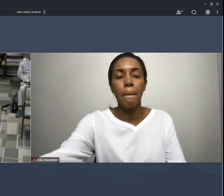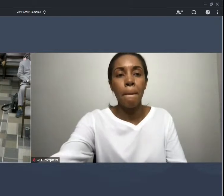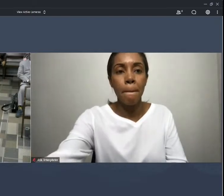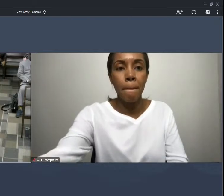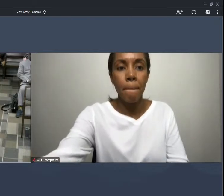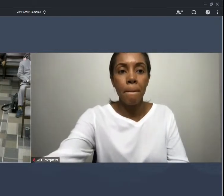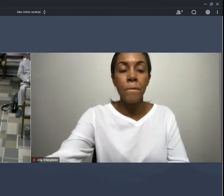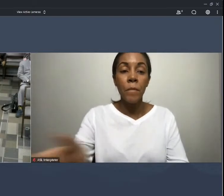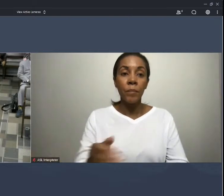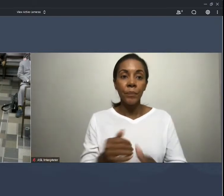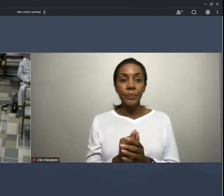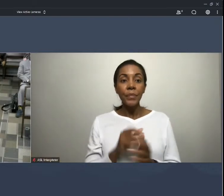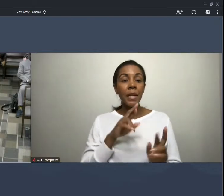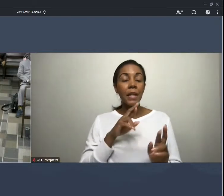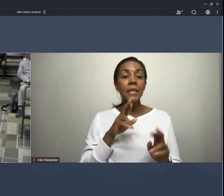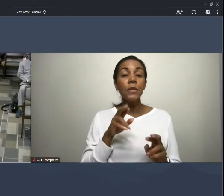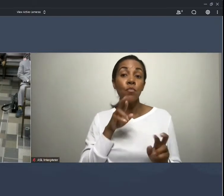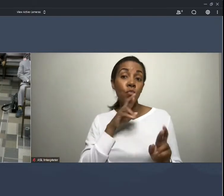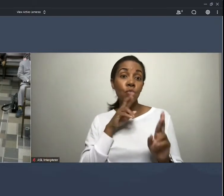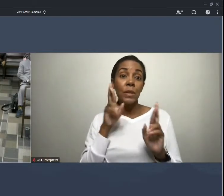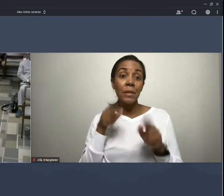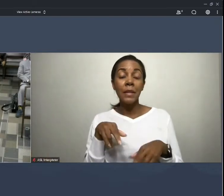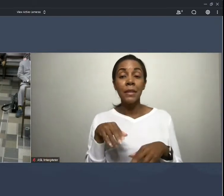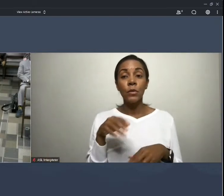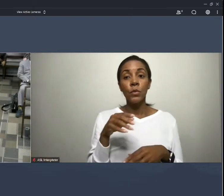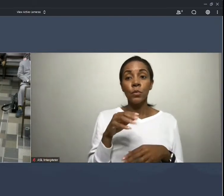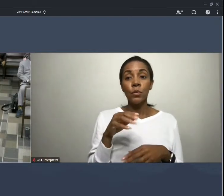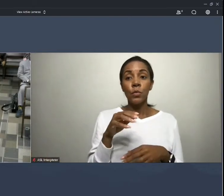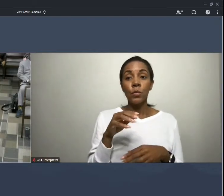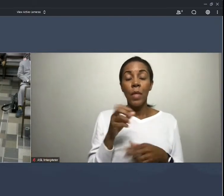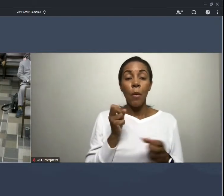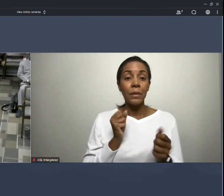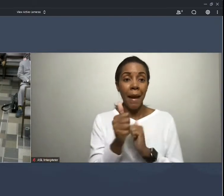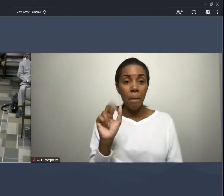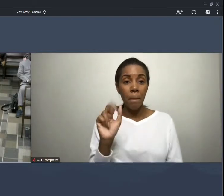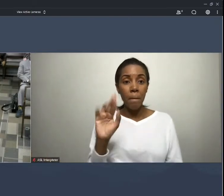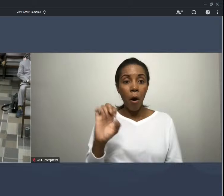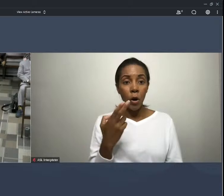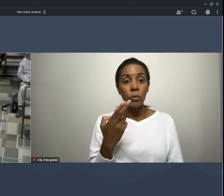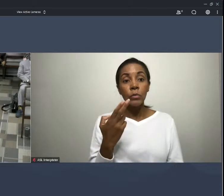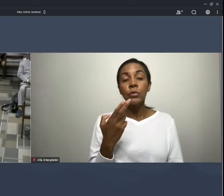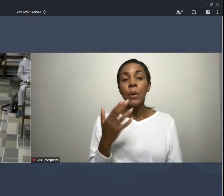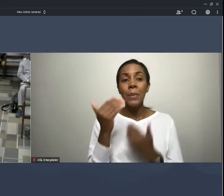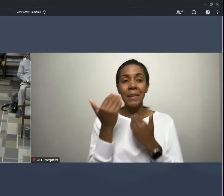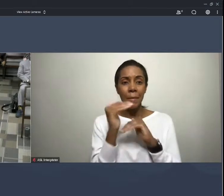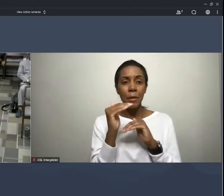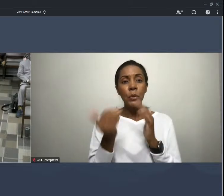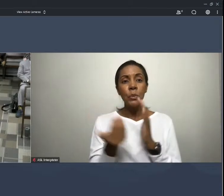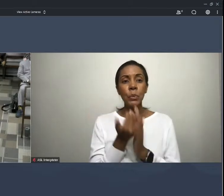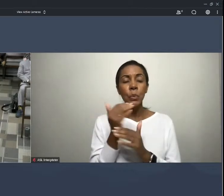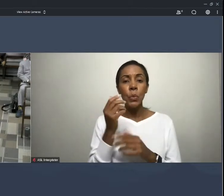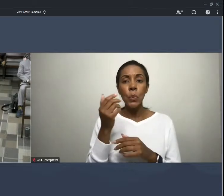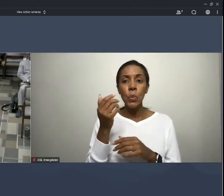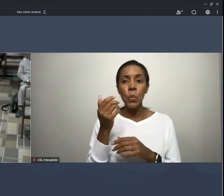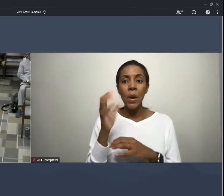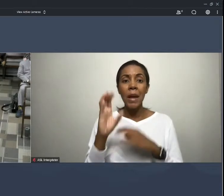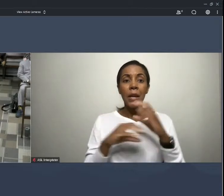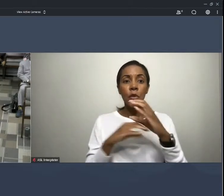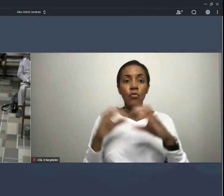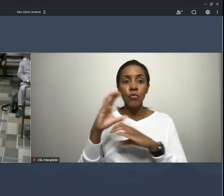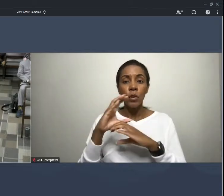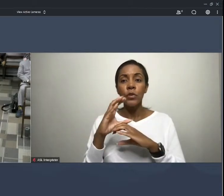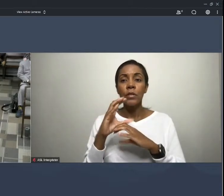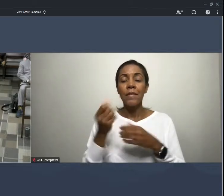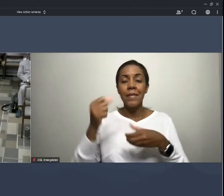to the moratorium that was passed by the council in March that limited new construction of gas stations and used